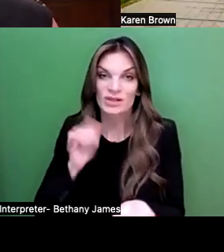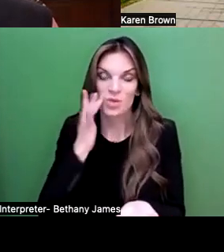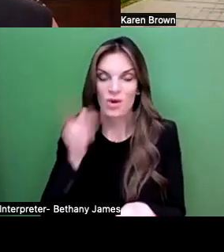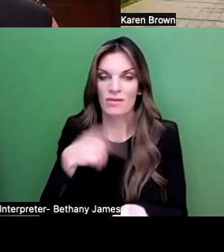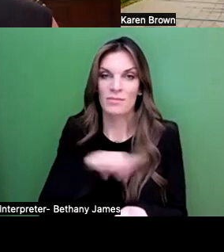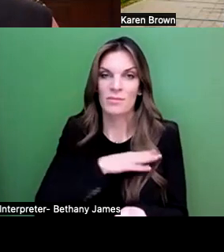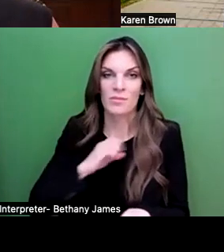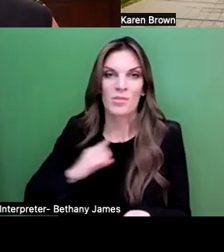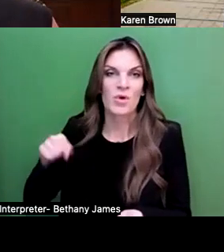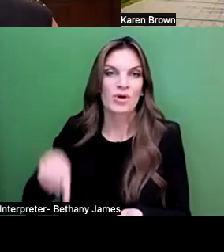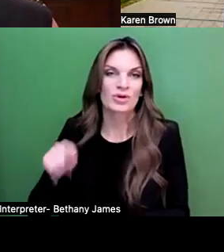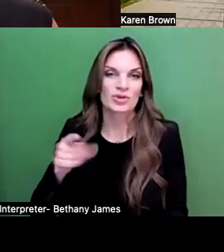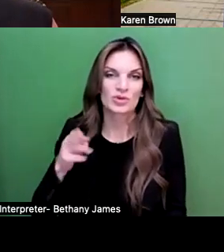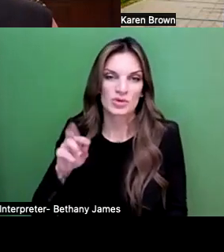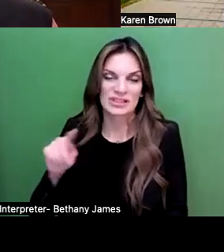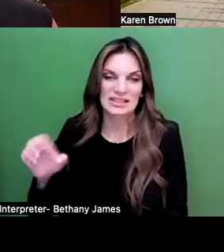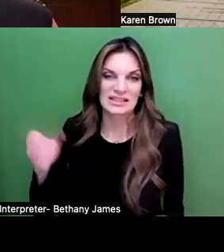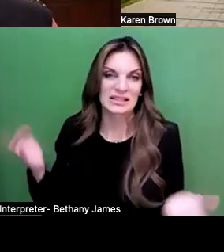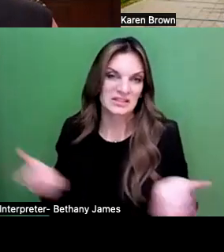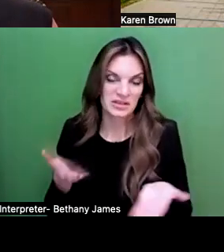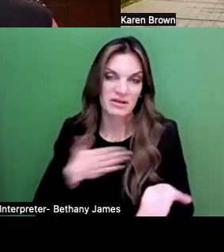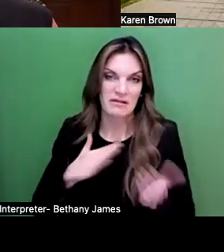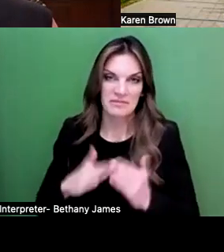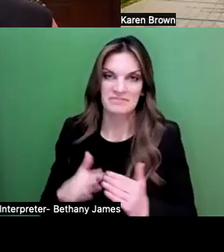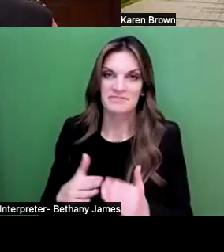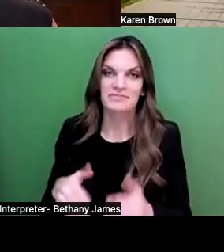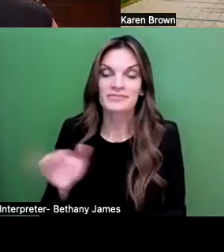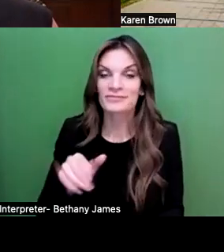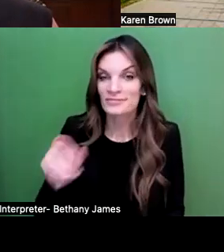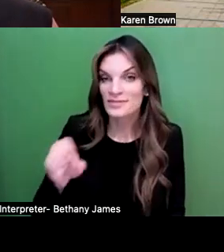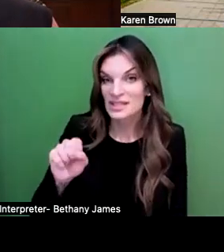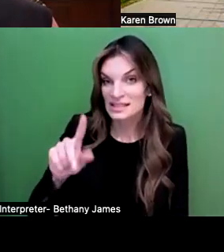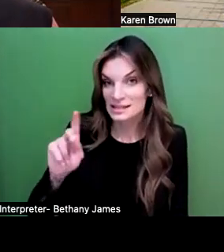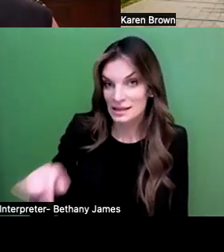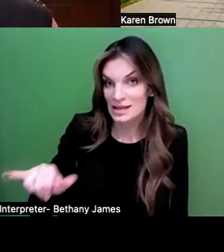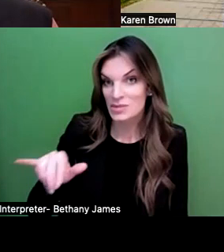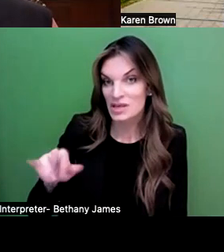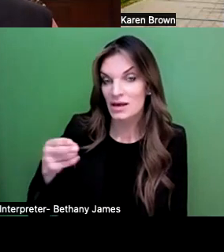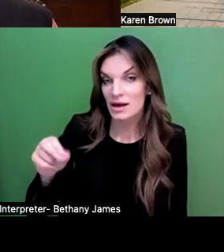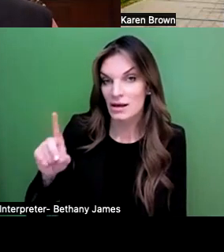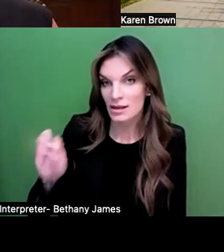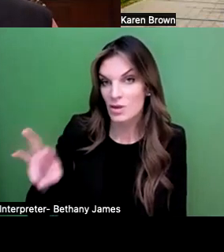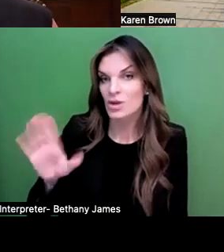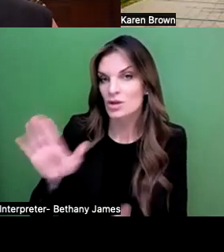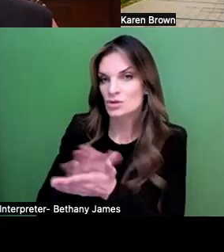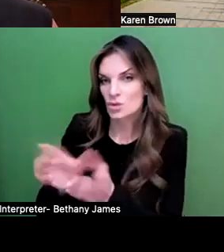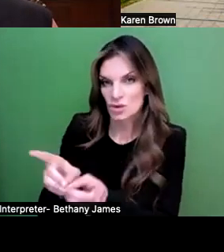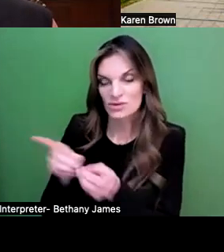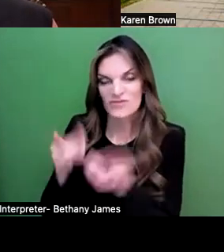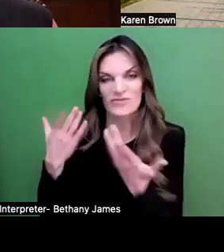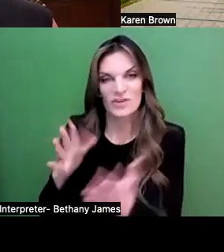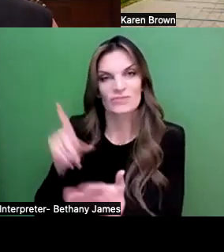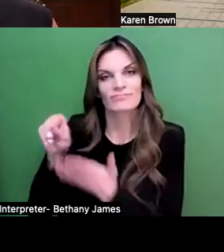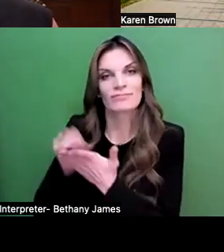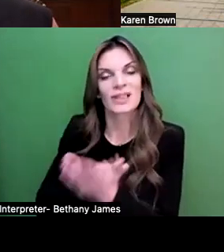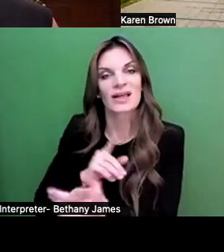of Tarrytown, along with Sleepy Hollow and the school district, have recently applied for a